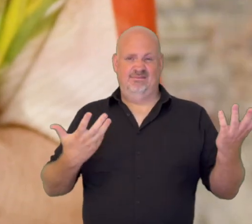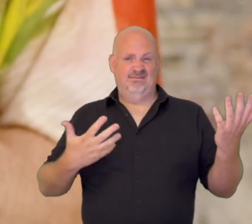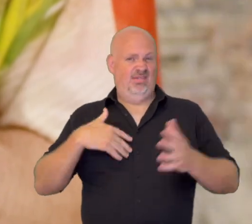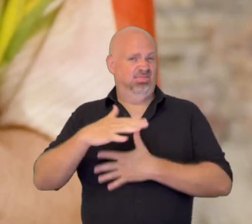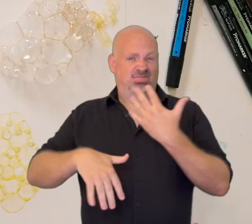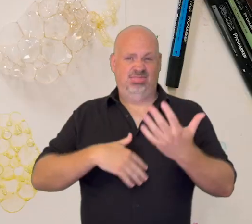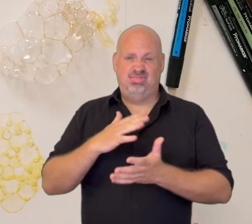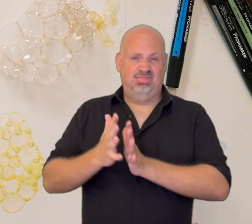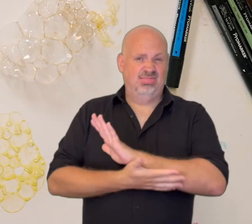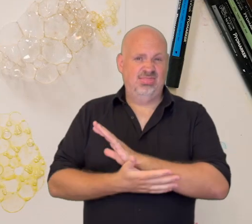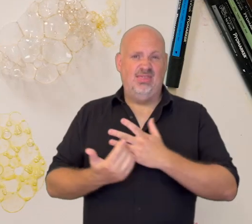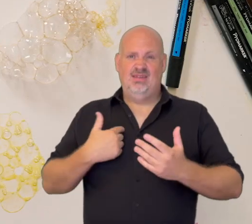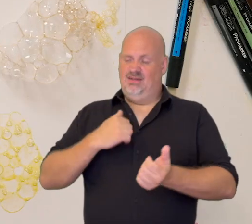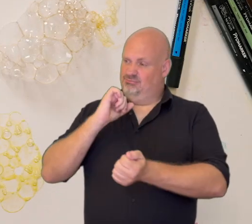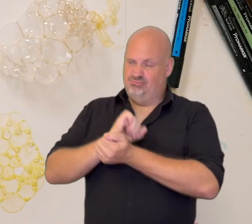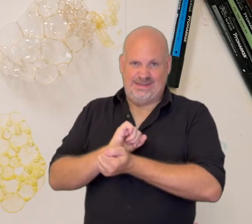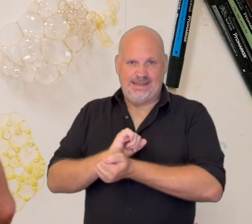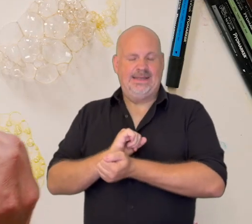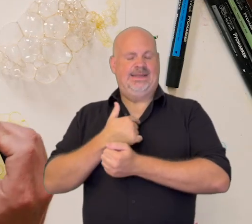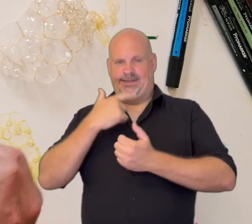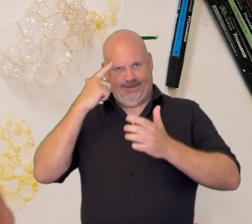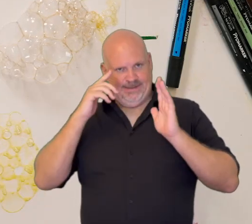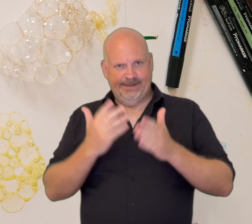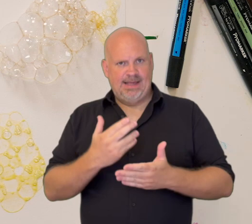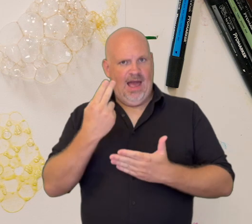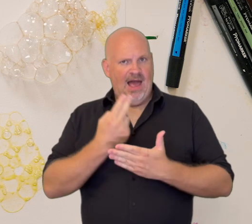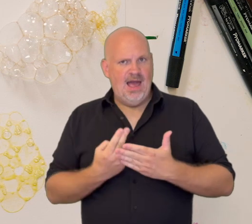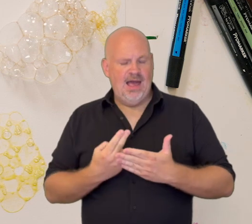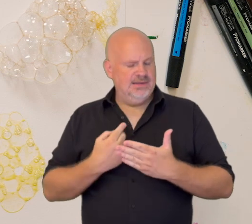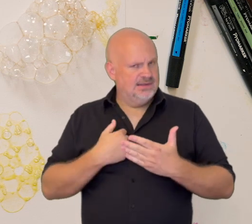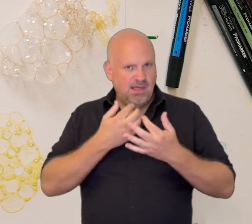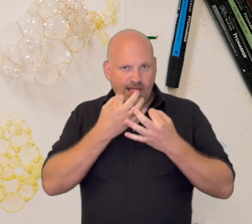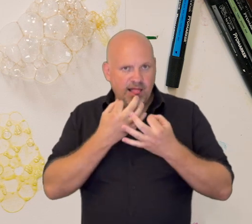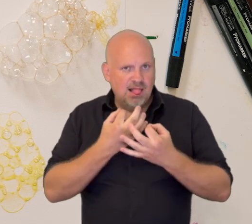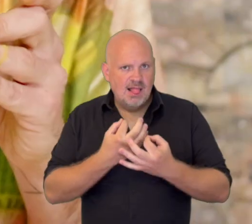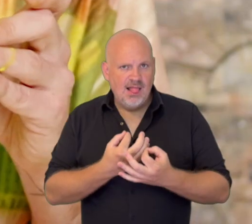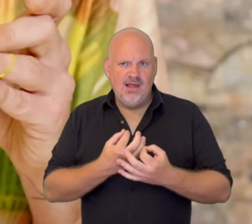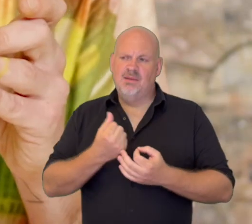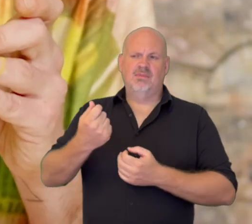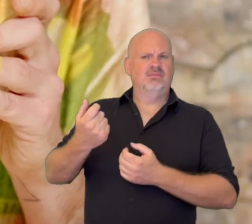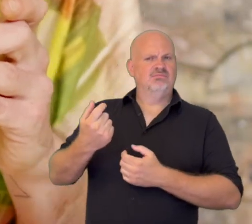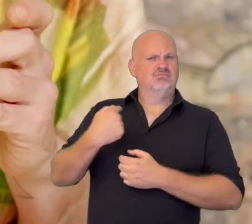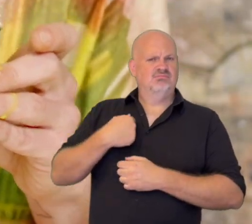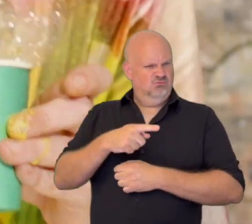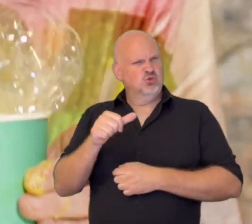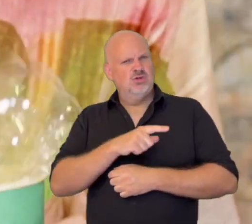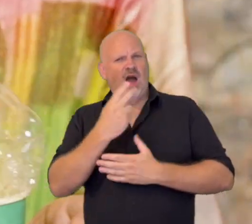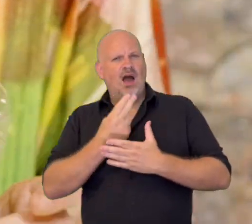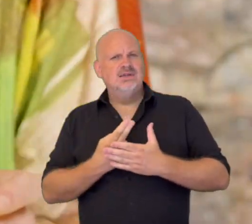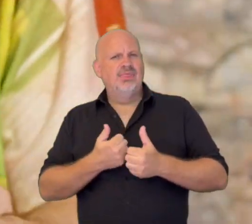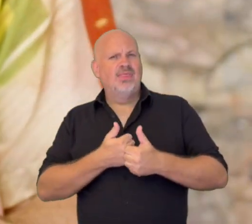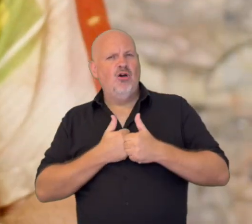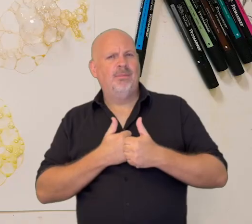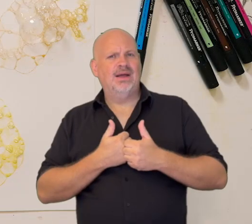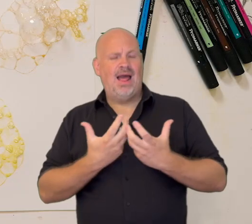when I was in prison, I was obsessed with art. And someone suggested to me that I might be interested in doing art therapy. It really helped me